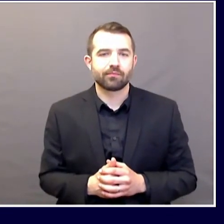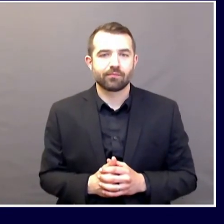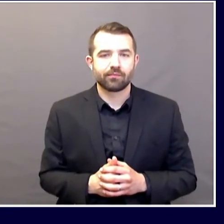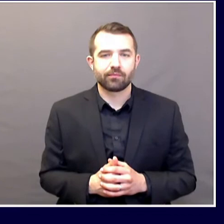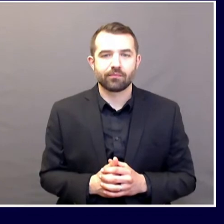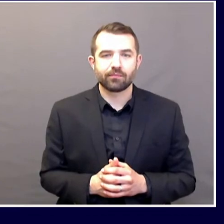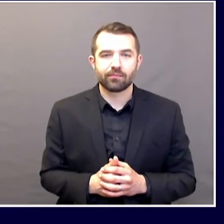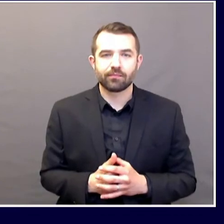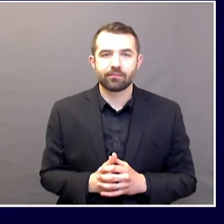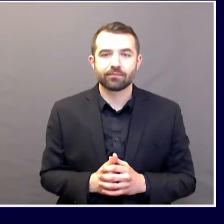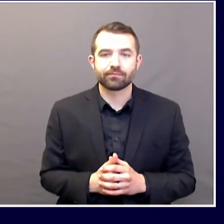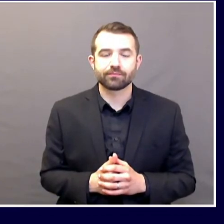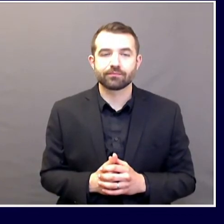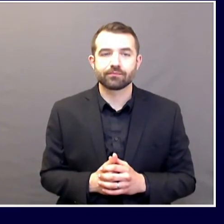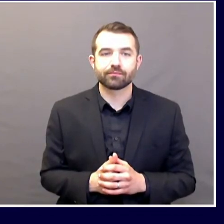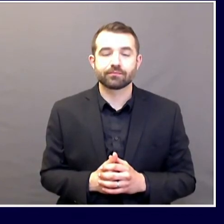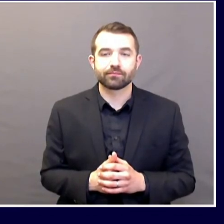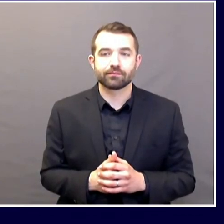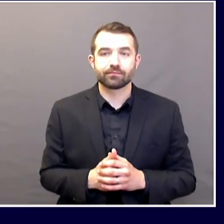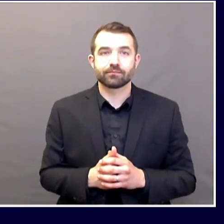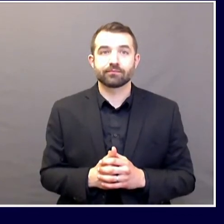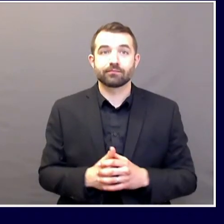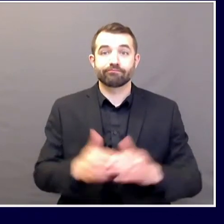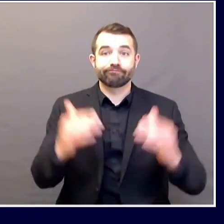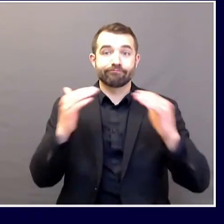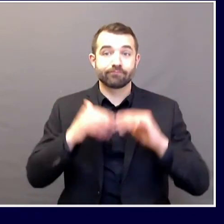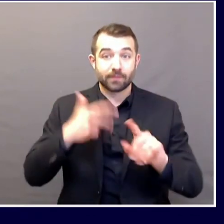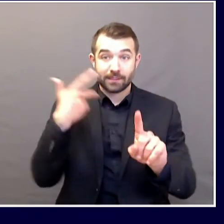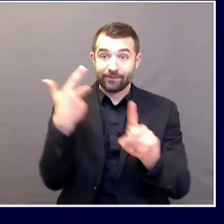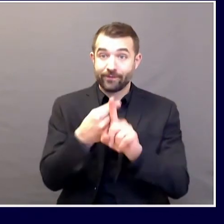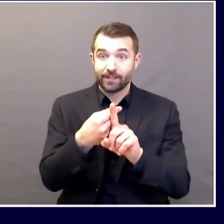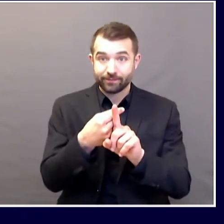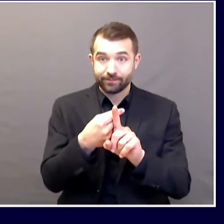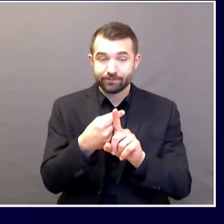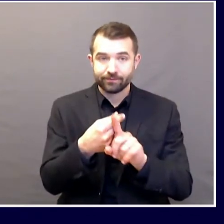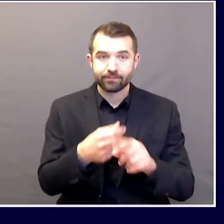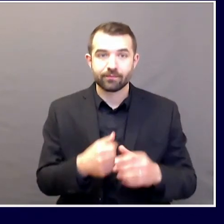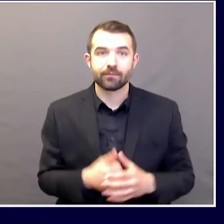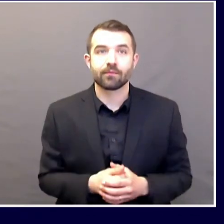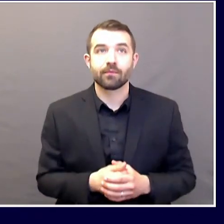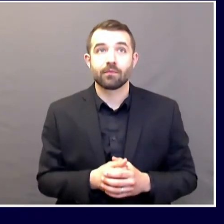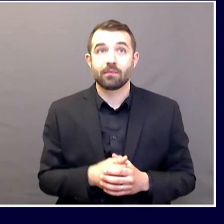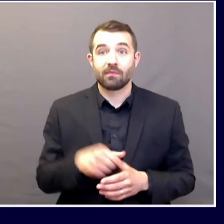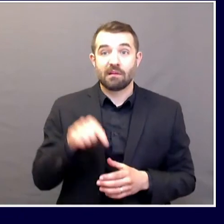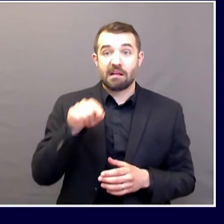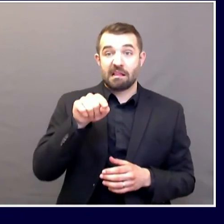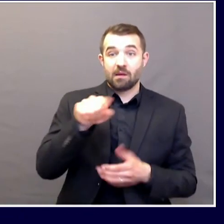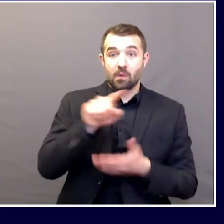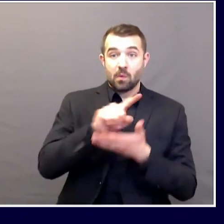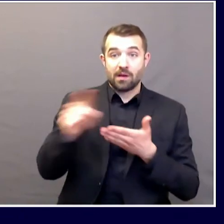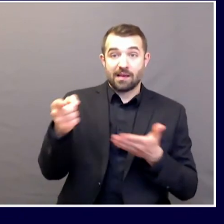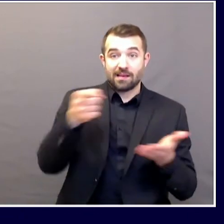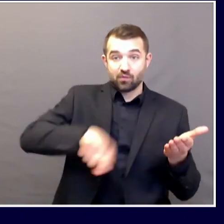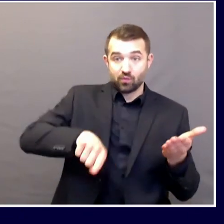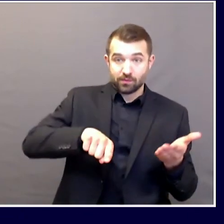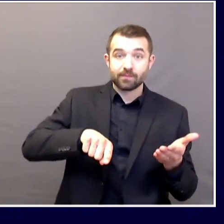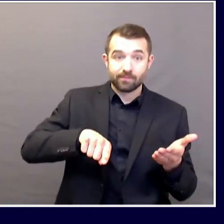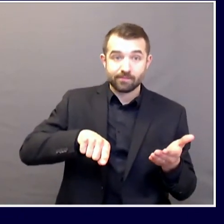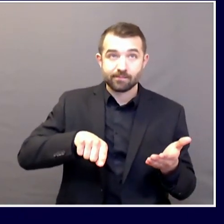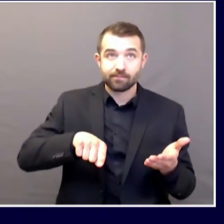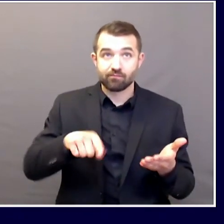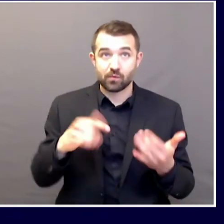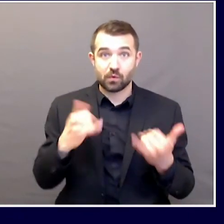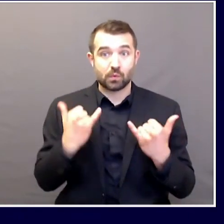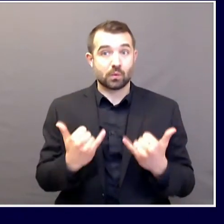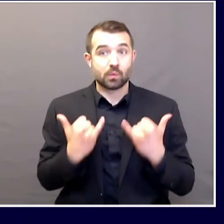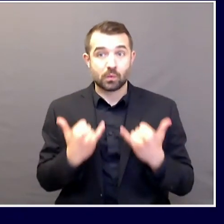Turning back now toward vaccines and what we are seeing for the coming week. Maine CDC today is placing